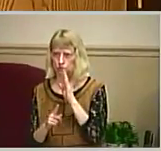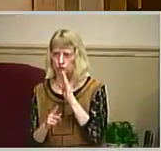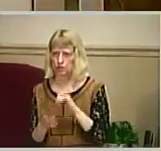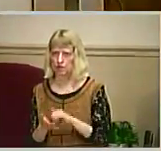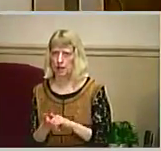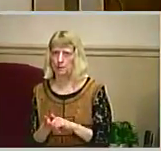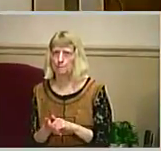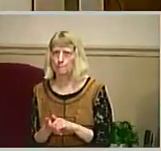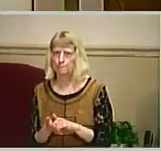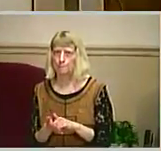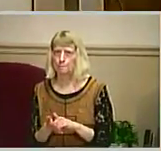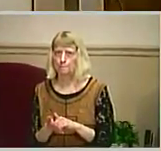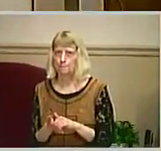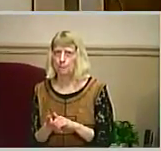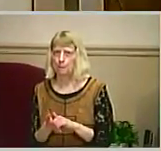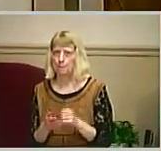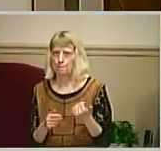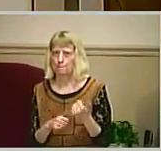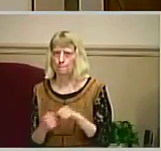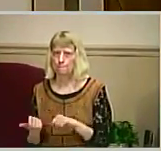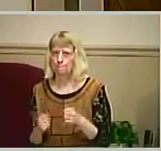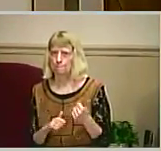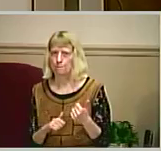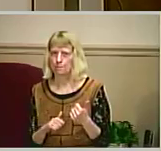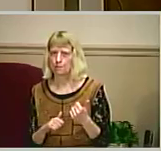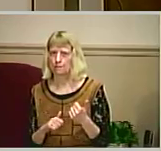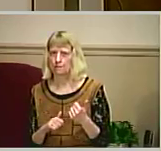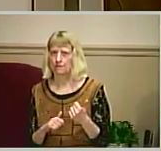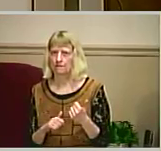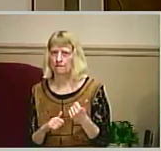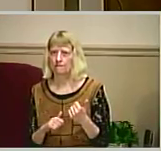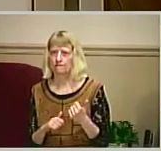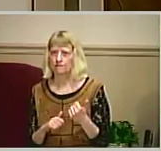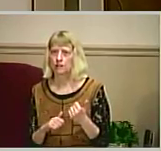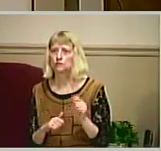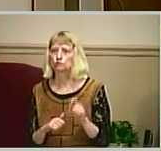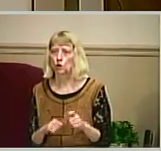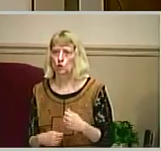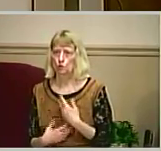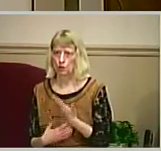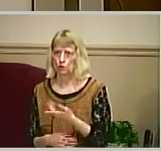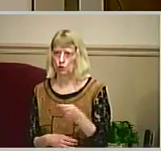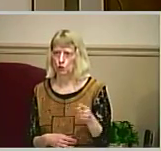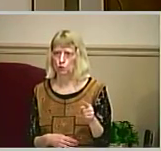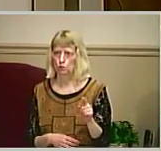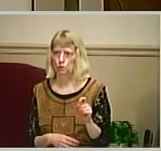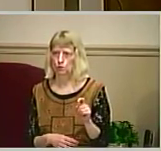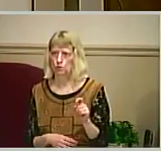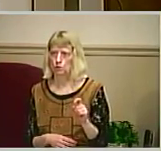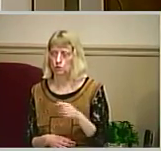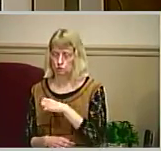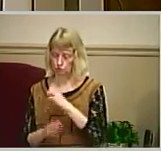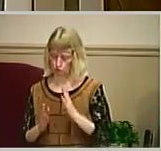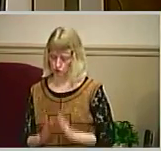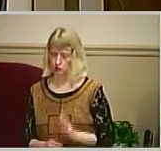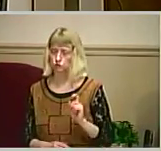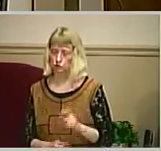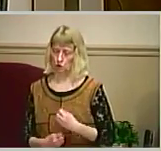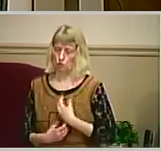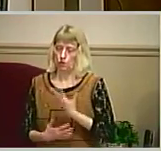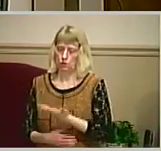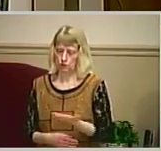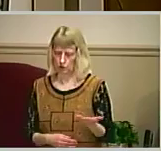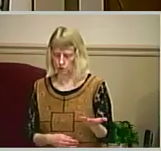Now, you know, you Baptists, that ought to thrill you. You Christian, it ought to thrill